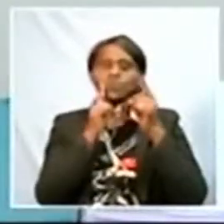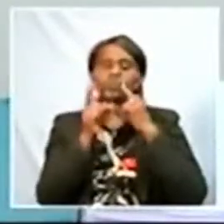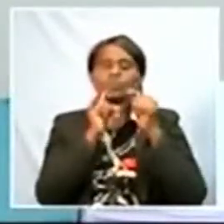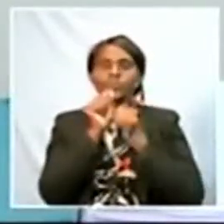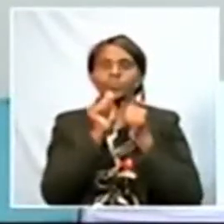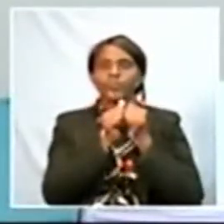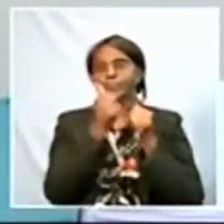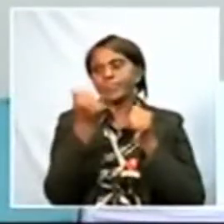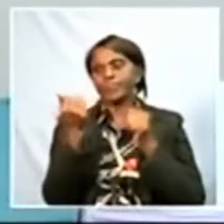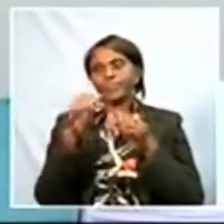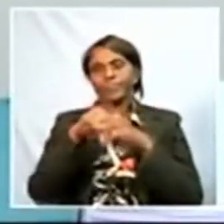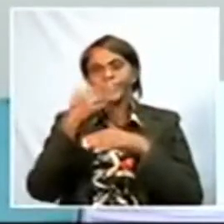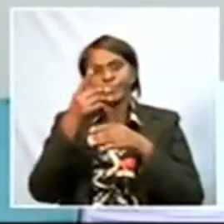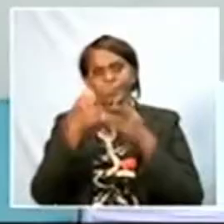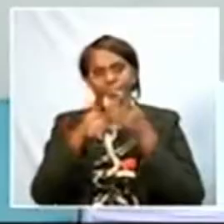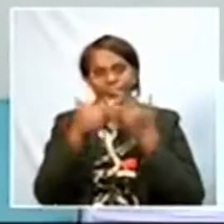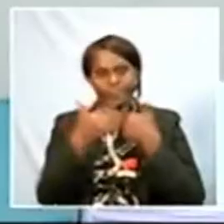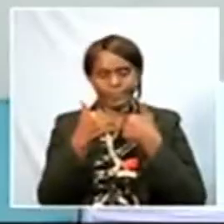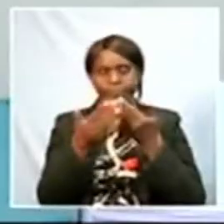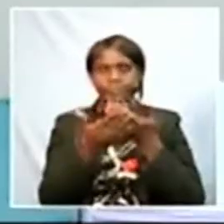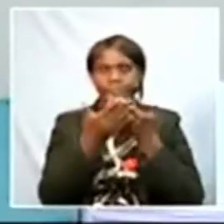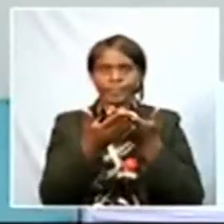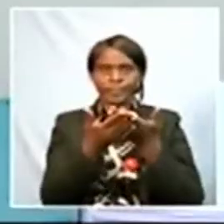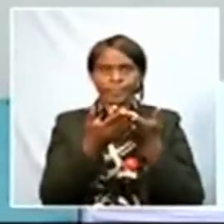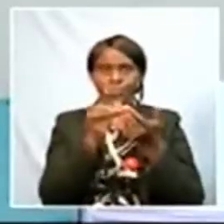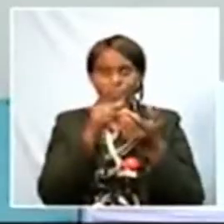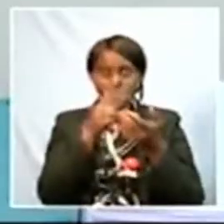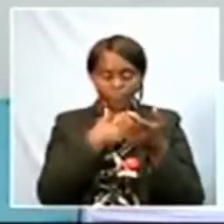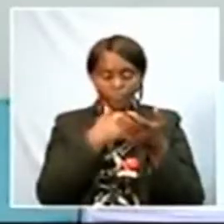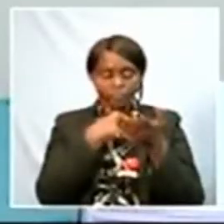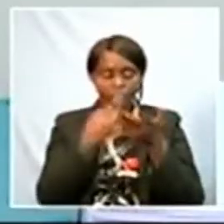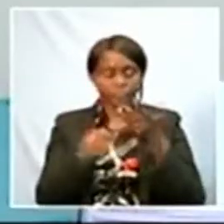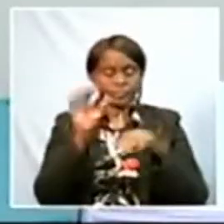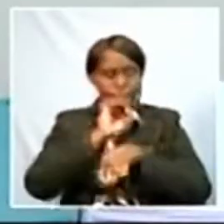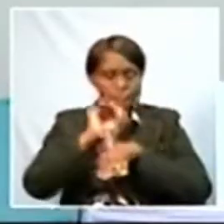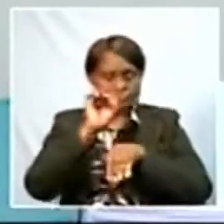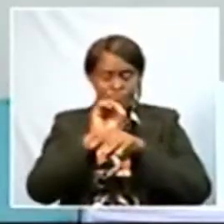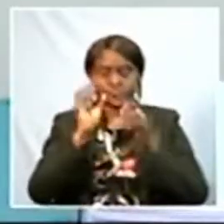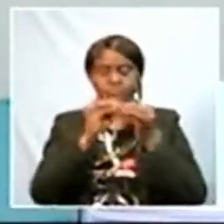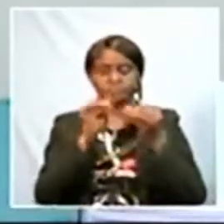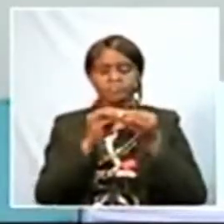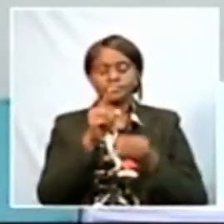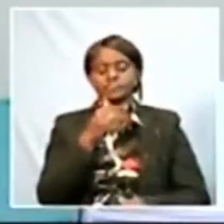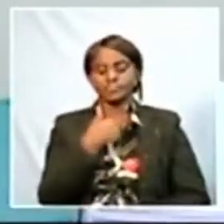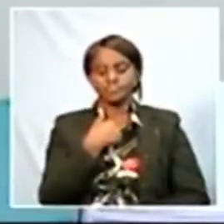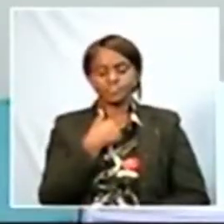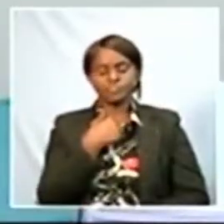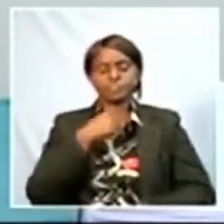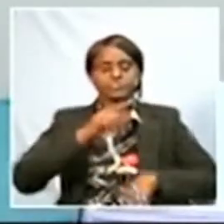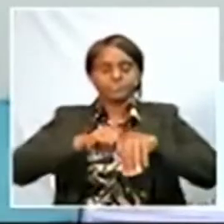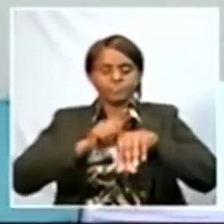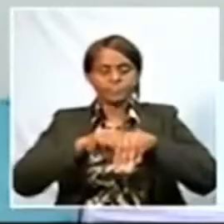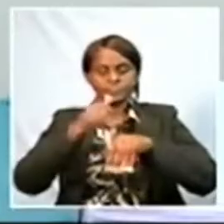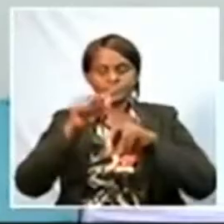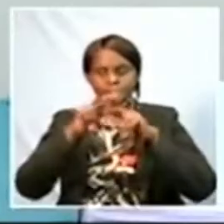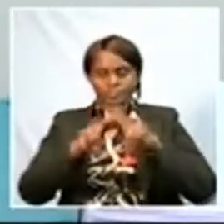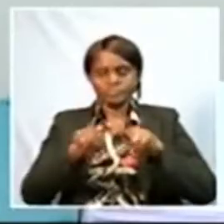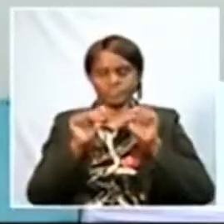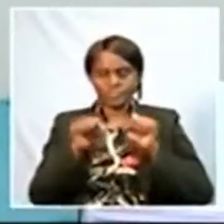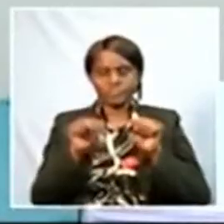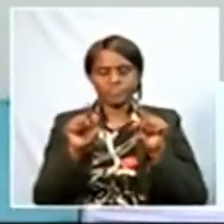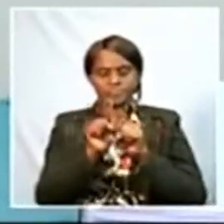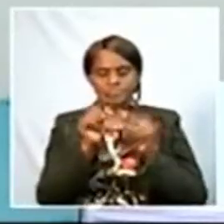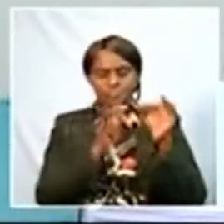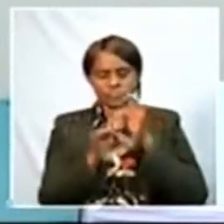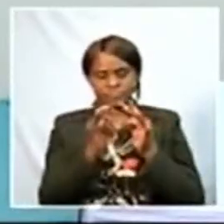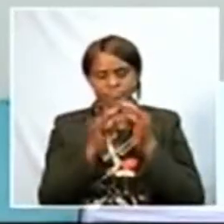anything outside what you have submitted. You had an opportunity, you had an occasion where you would sit and be able to